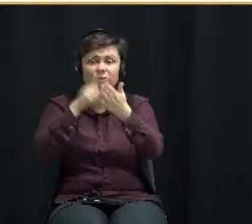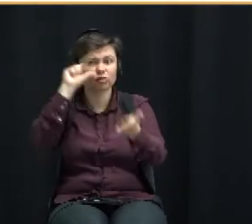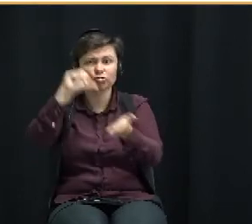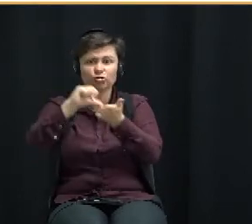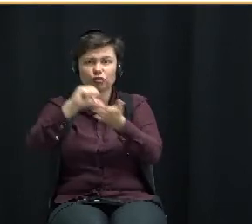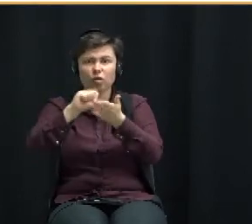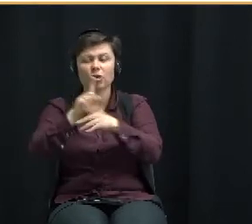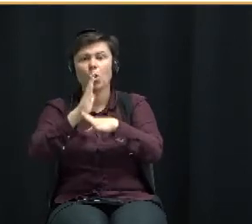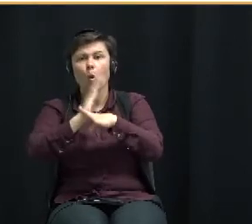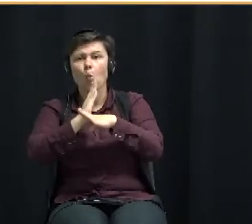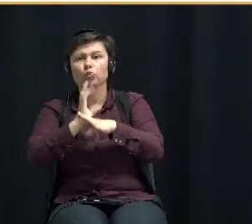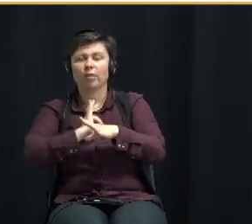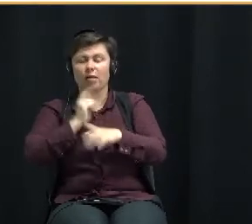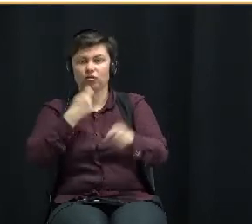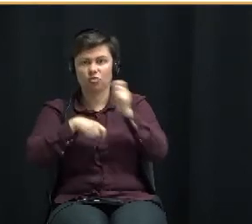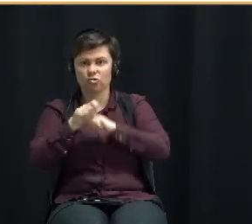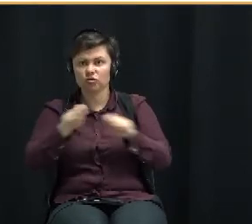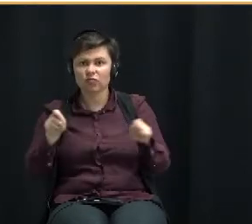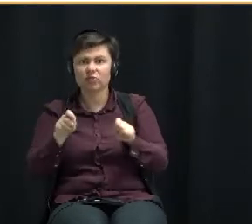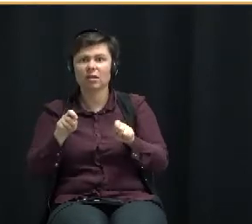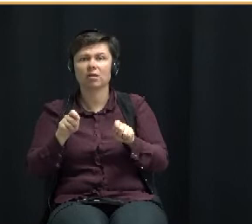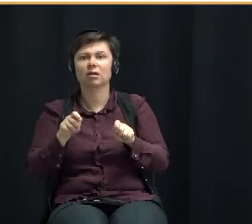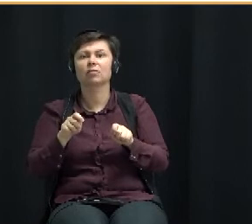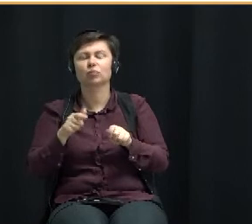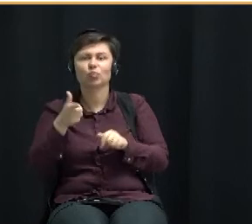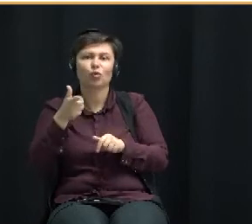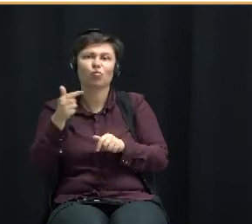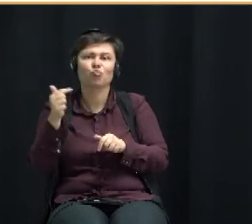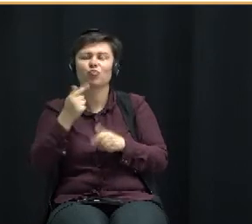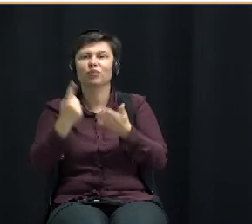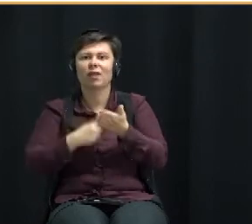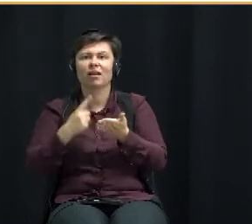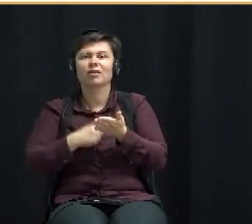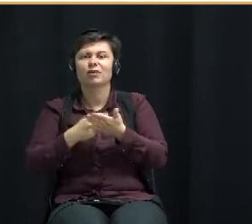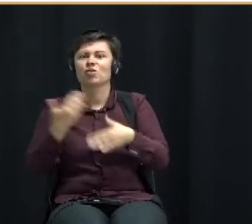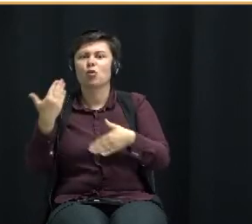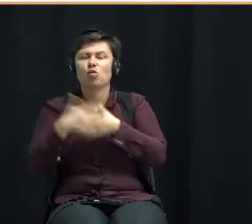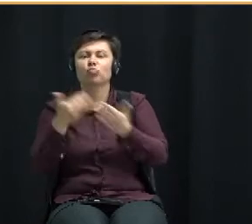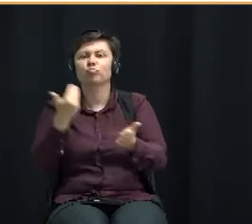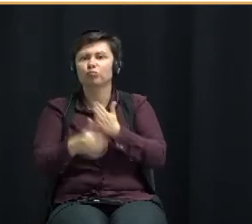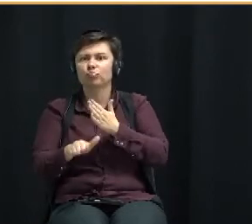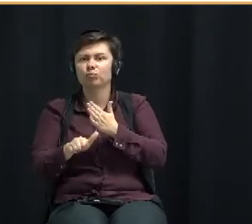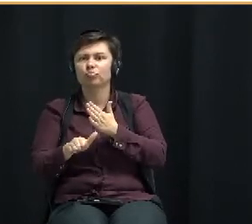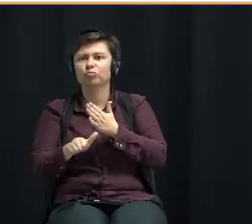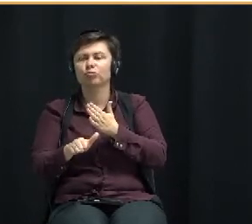Because actually the average person does not really exist. So it's about looking at